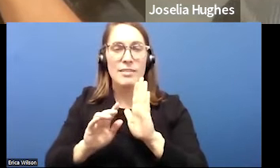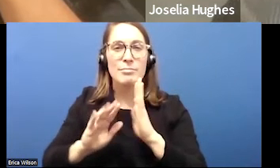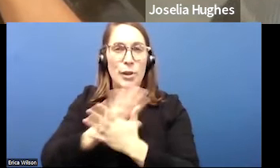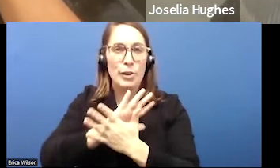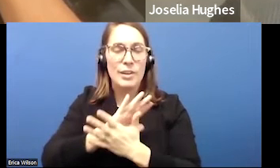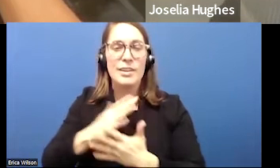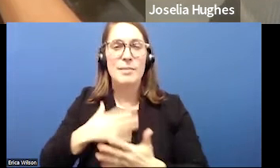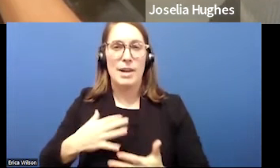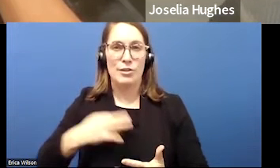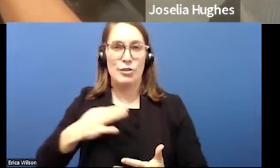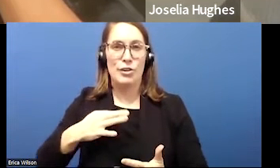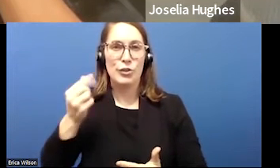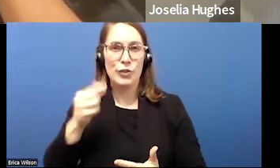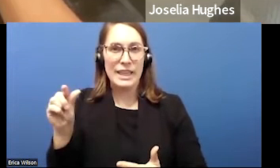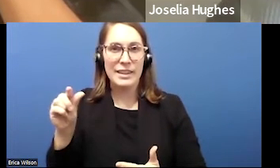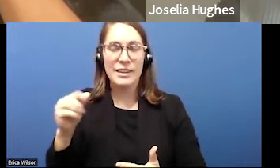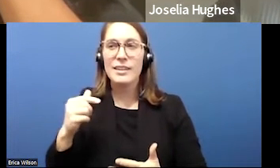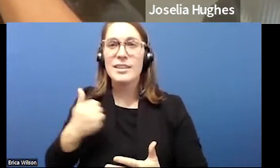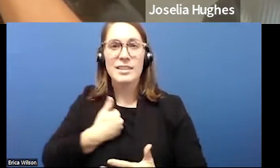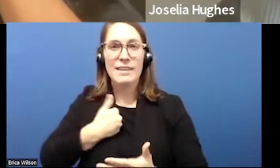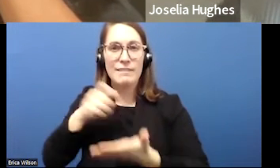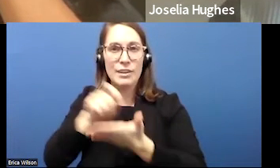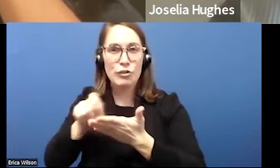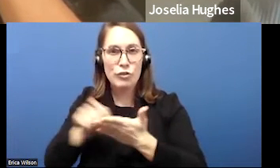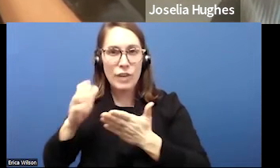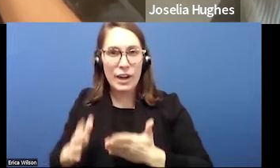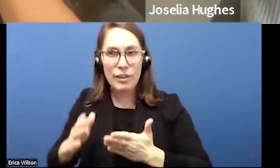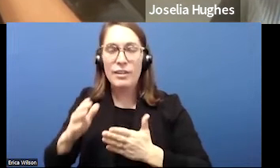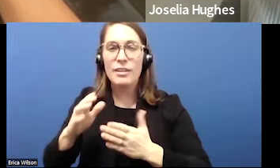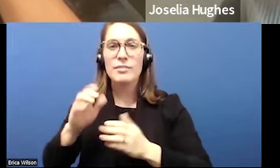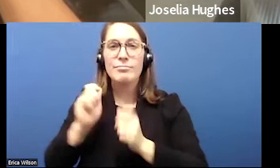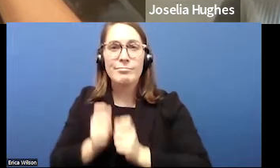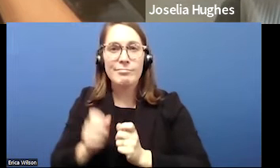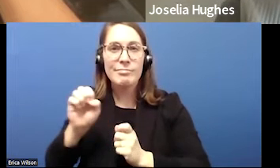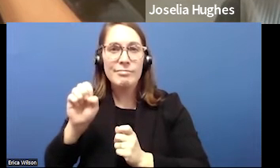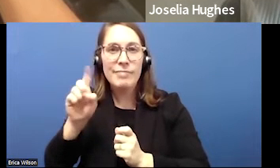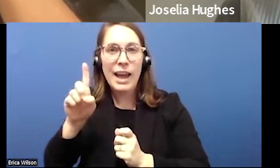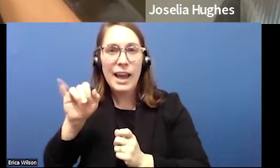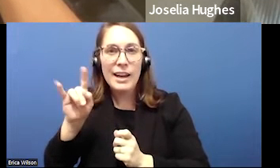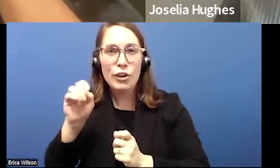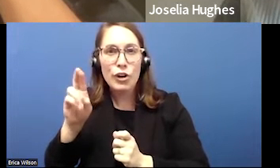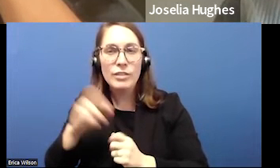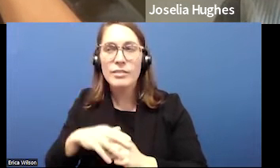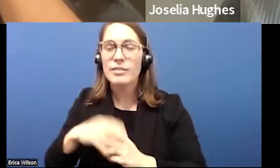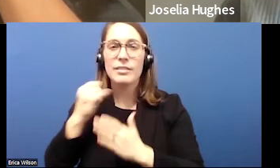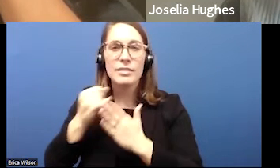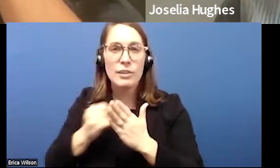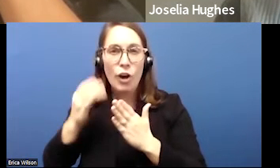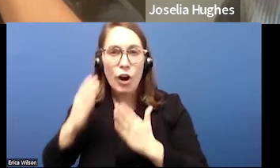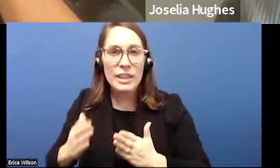blurred. I'm a writer, an editor, an artist.